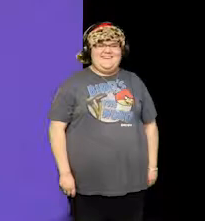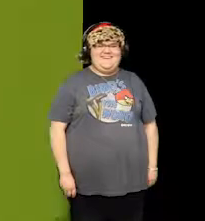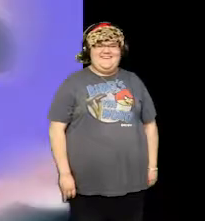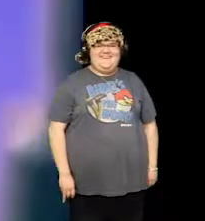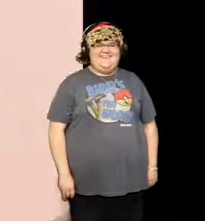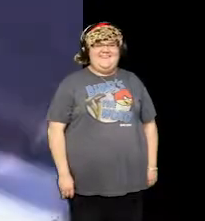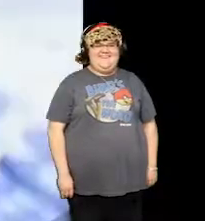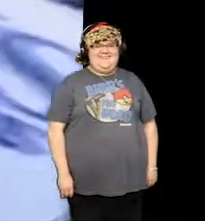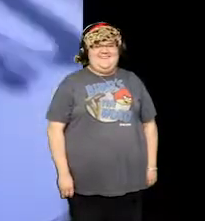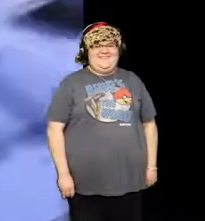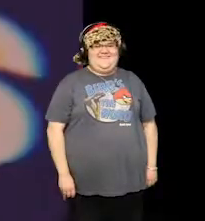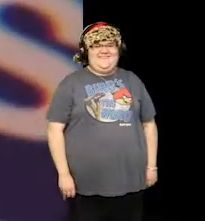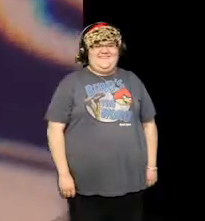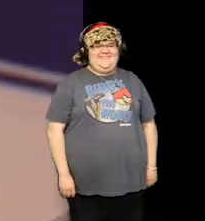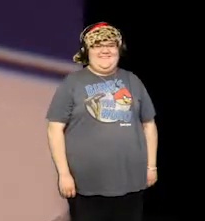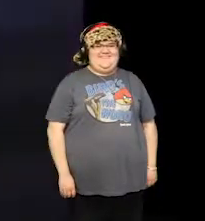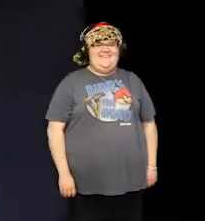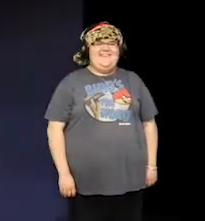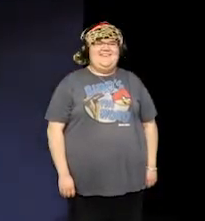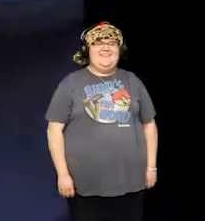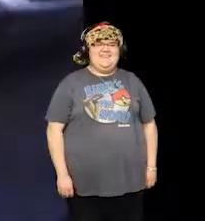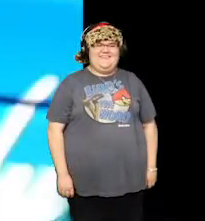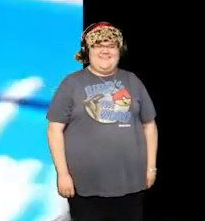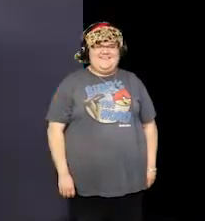Oi! Fuck off!